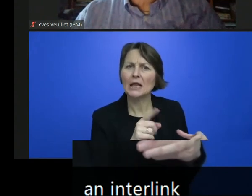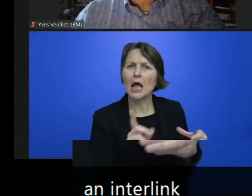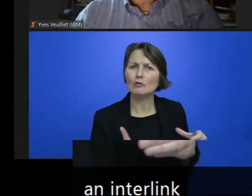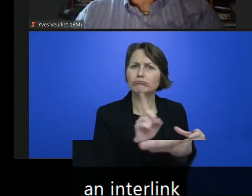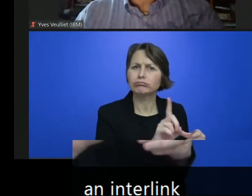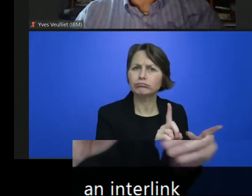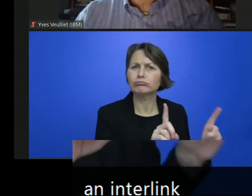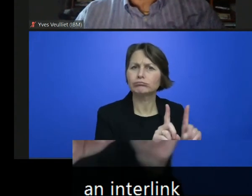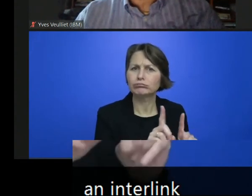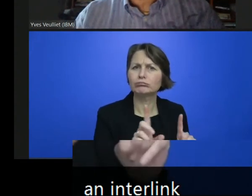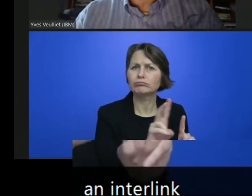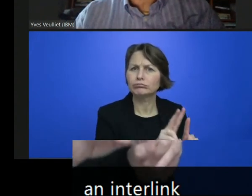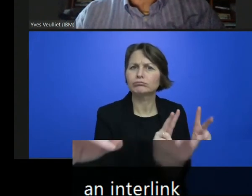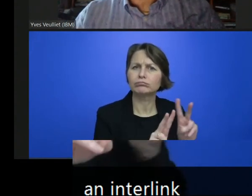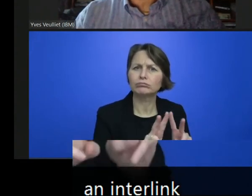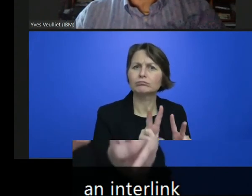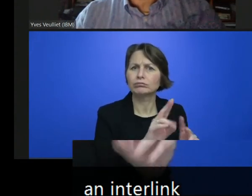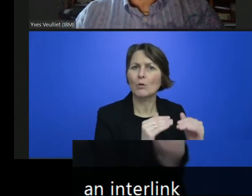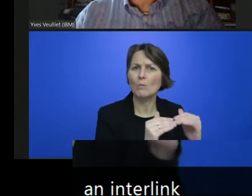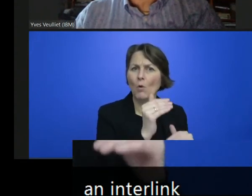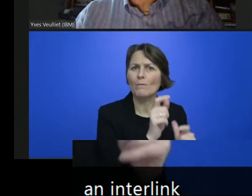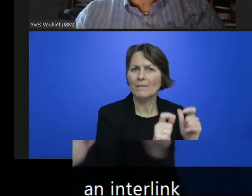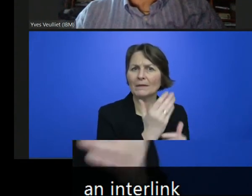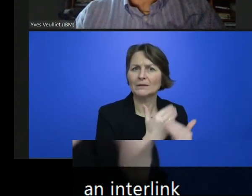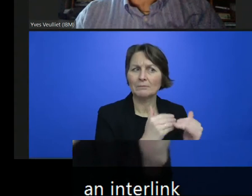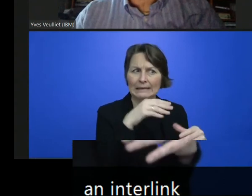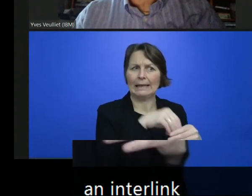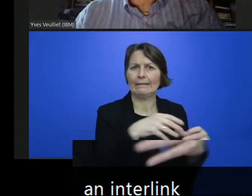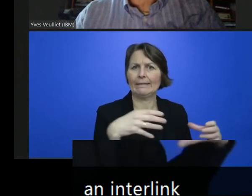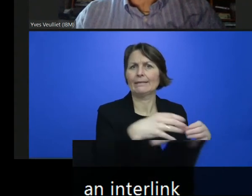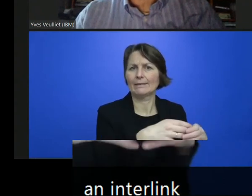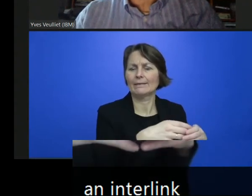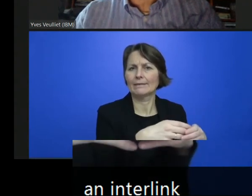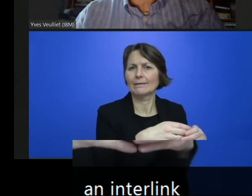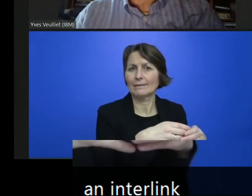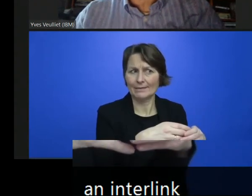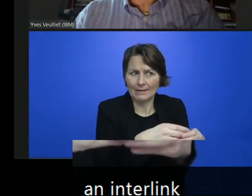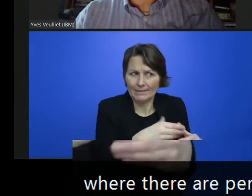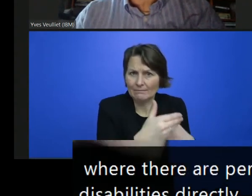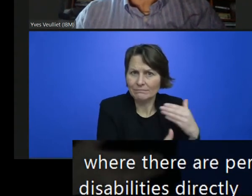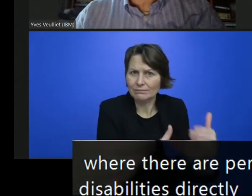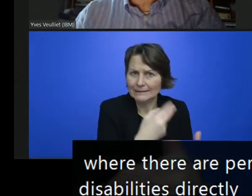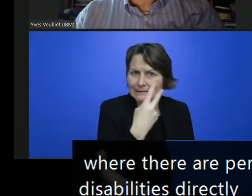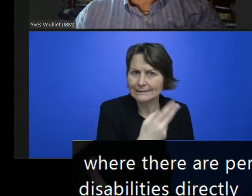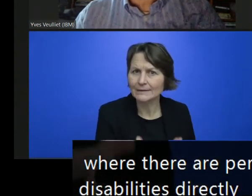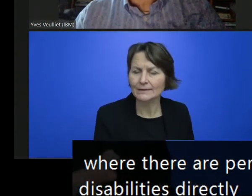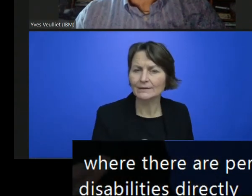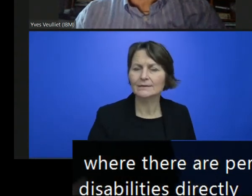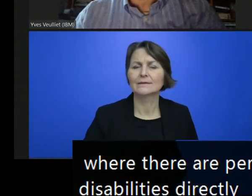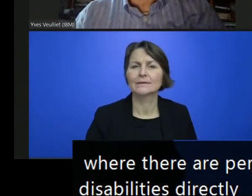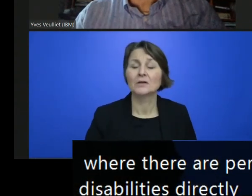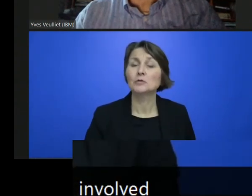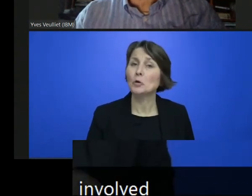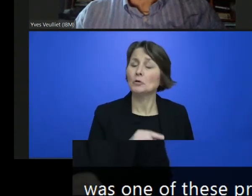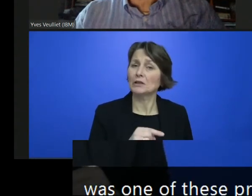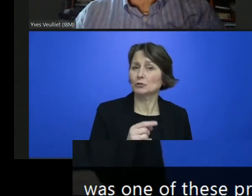directly involved in some of these R&D processes? And I think that could be part of the solution